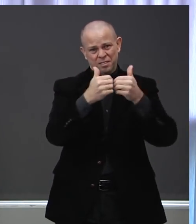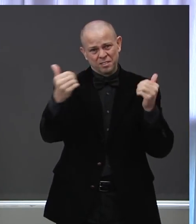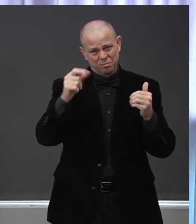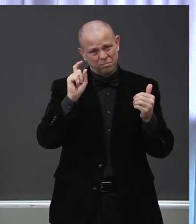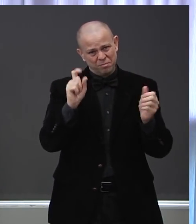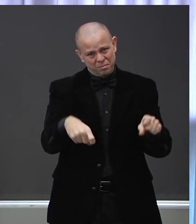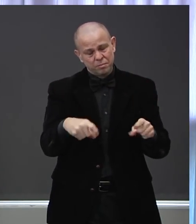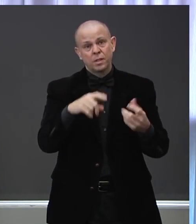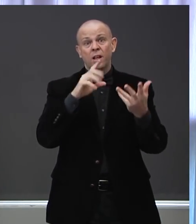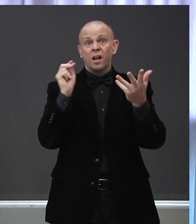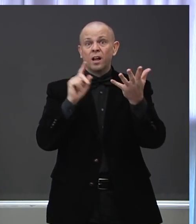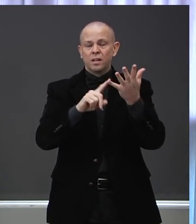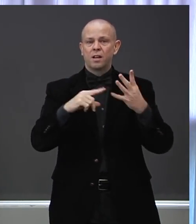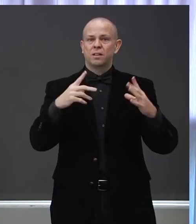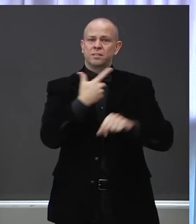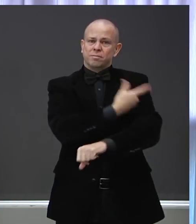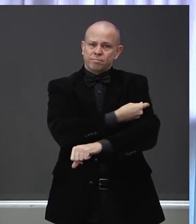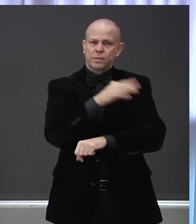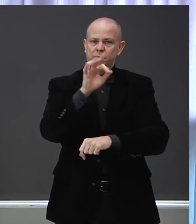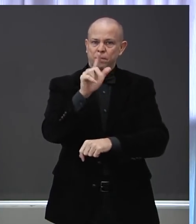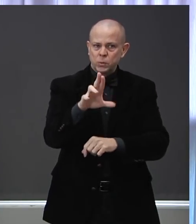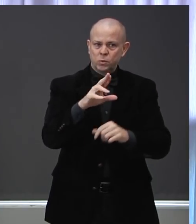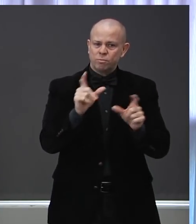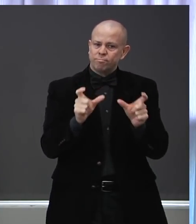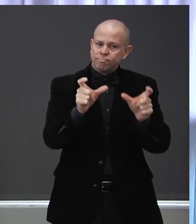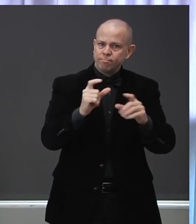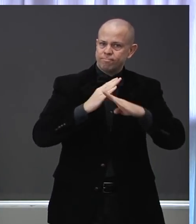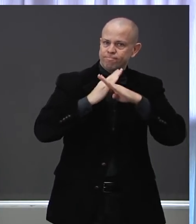Oregon's Ready Schools Safe Learners guidance